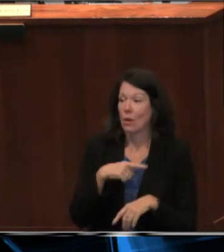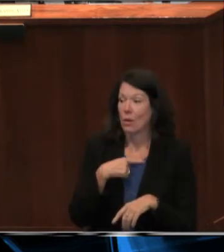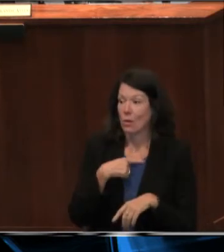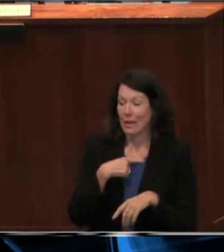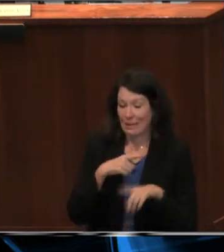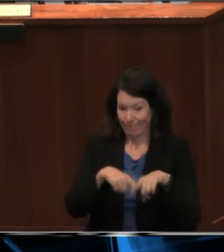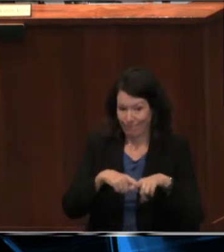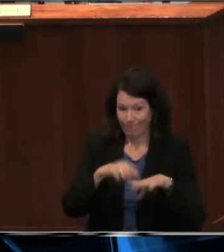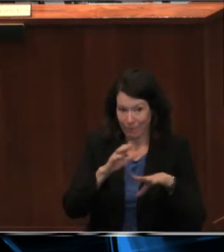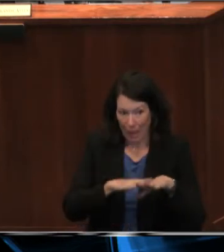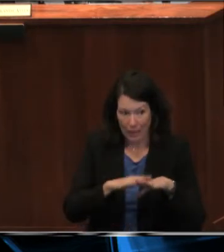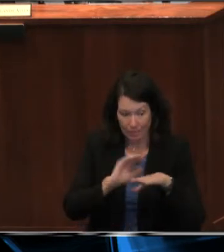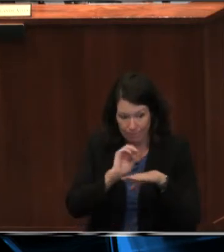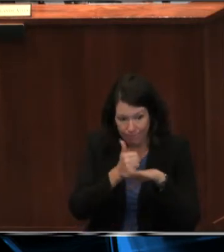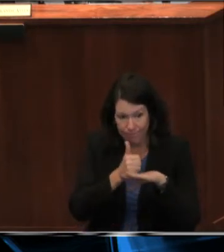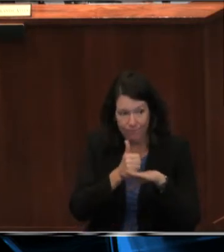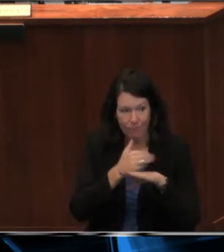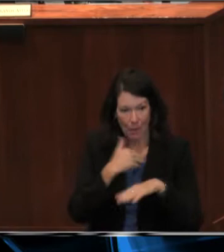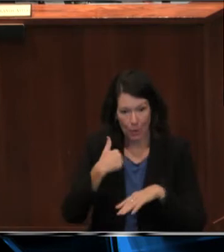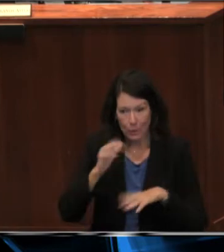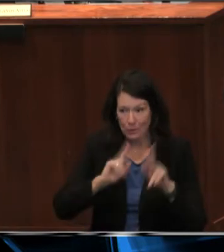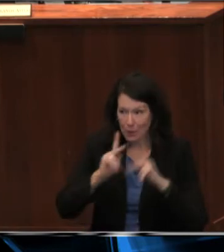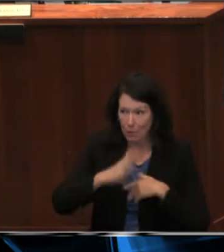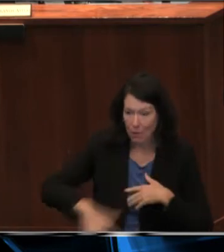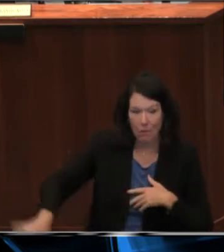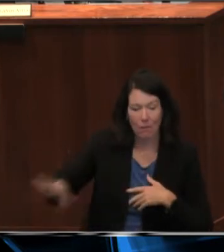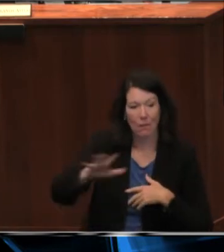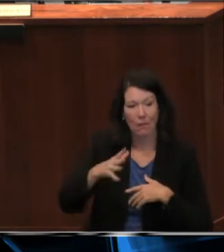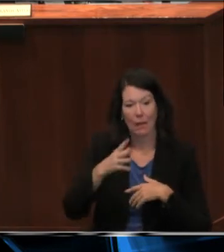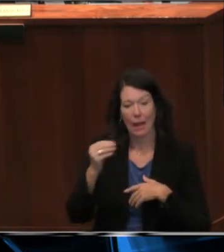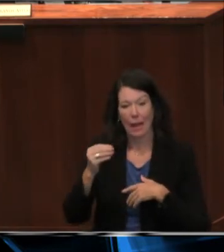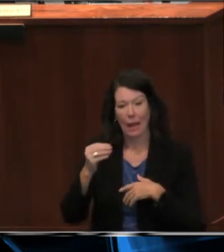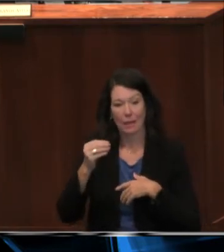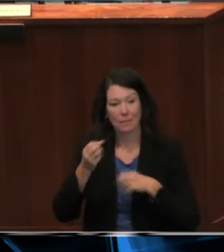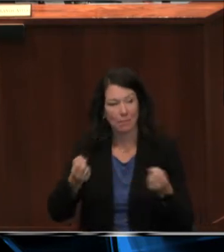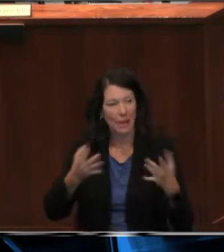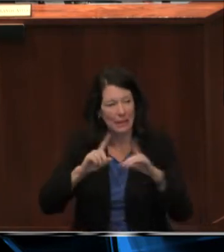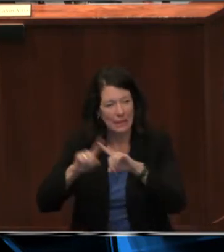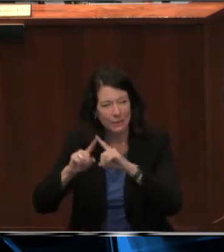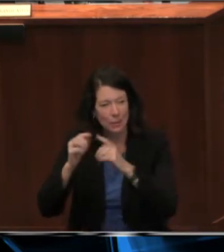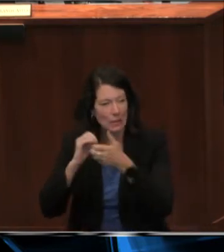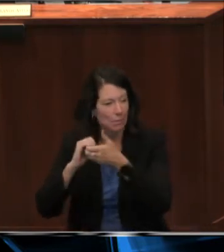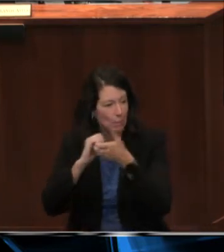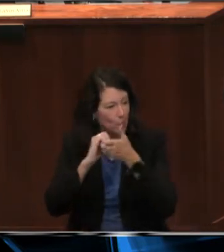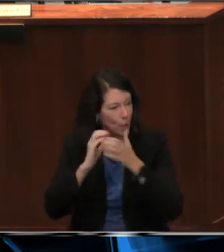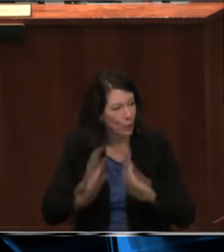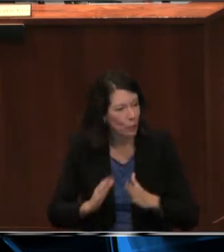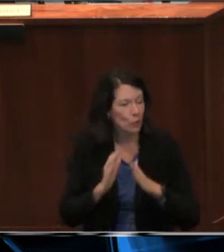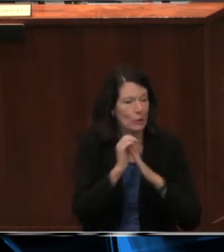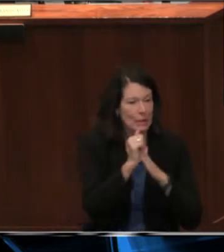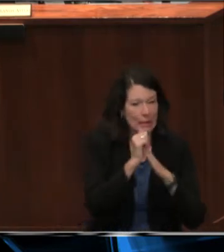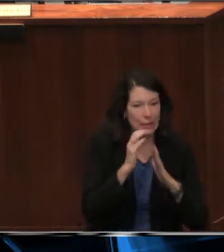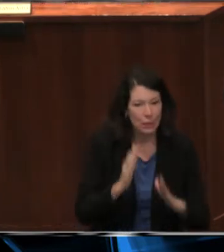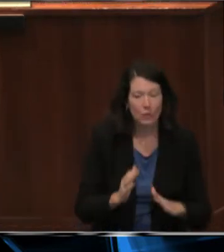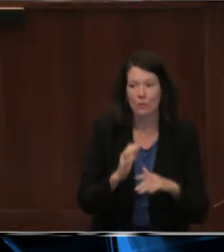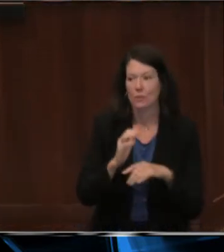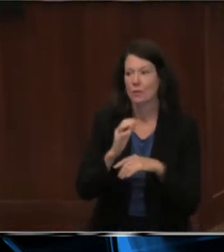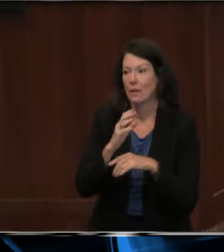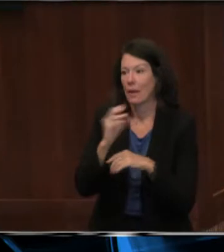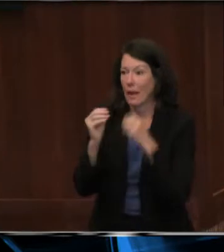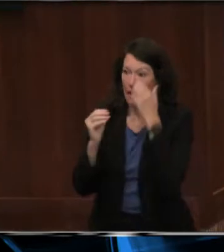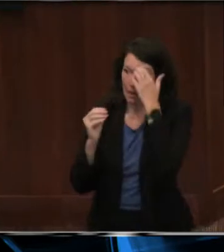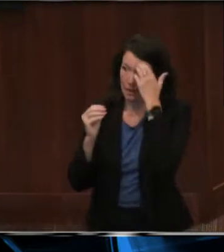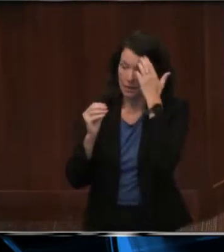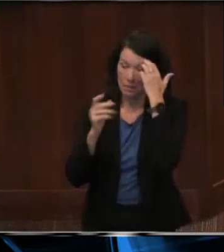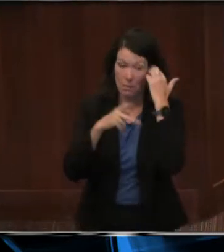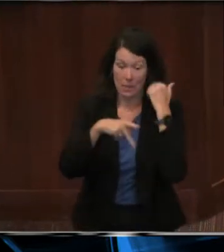upon mobilizing members of the public, numerous different partners, leaders, and